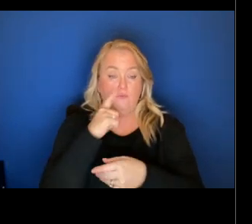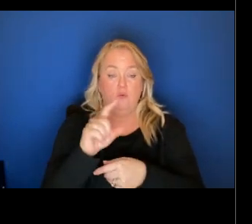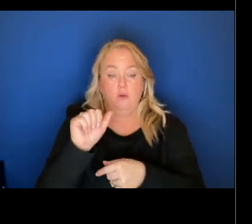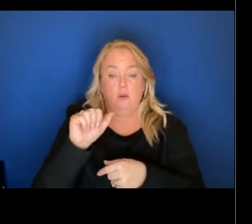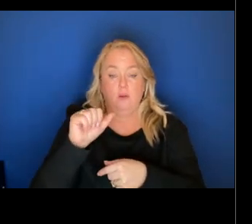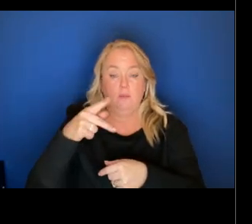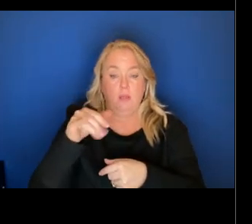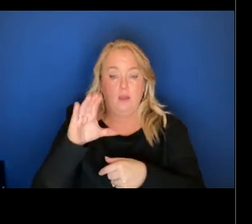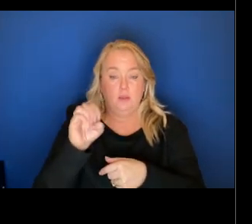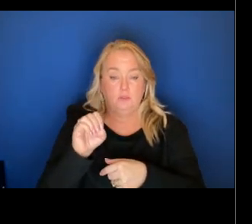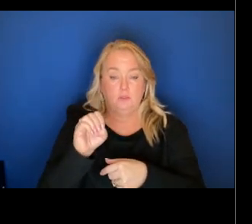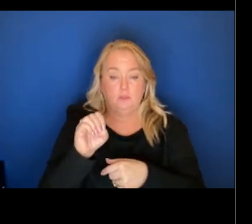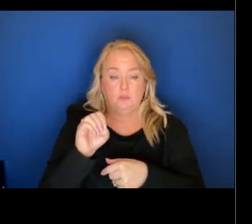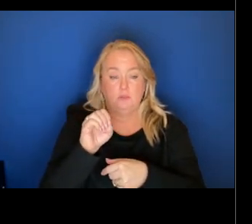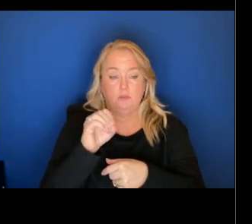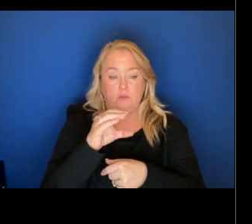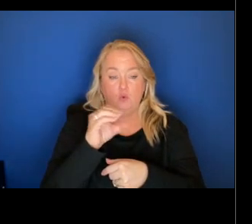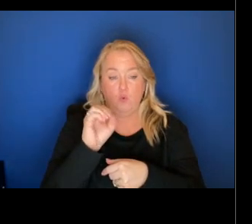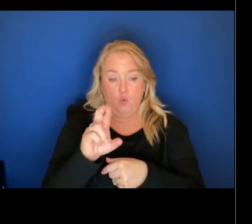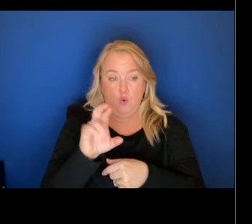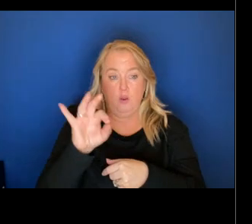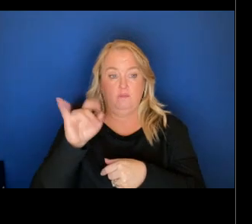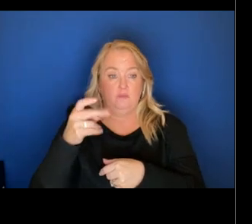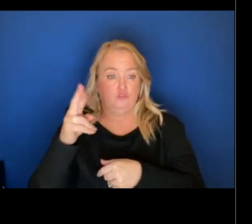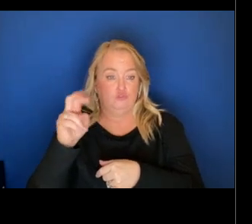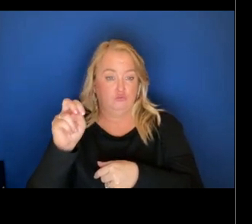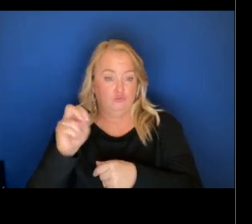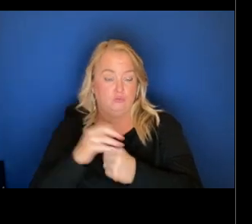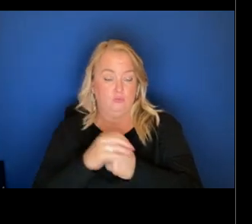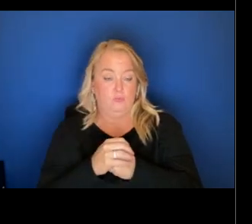centered on the appliance or fixture.